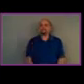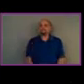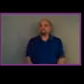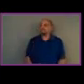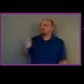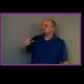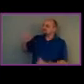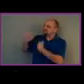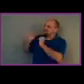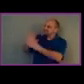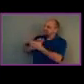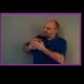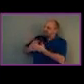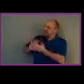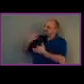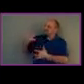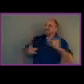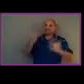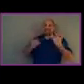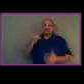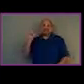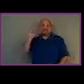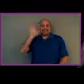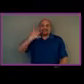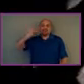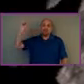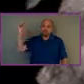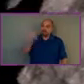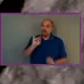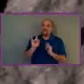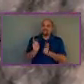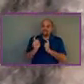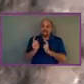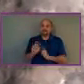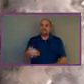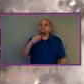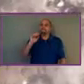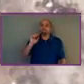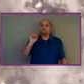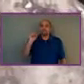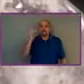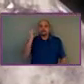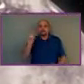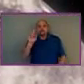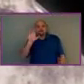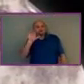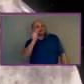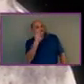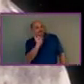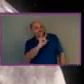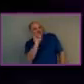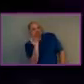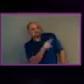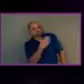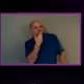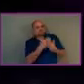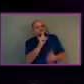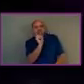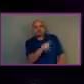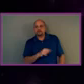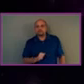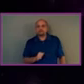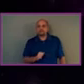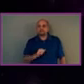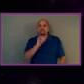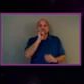Nice. That is so exciting to hear that they're coming back. And so, Kathy, I've got a great one for you. Inshan